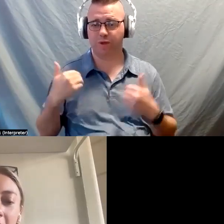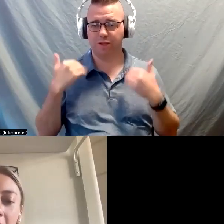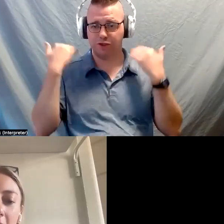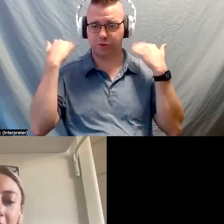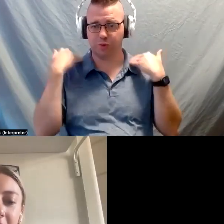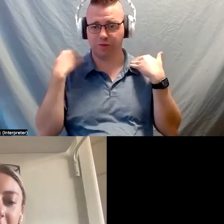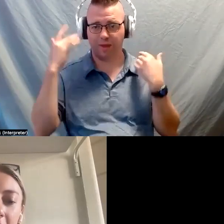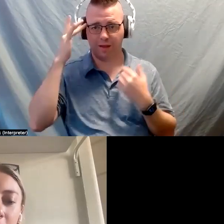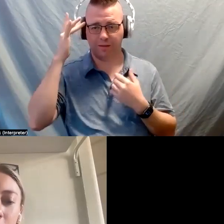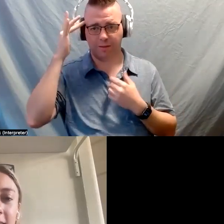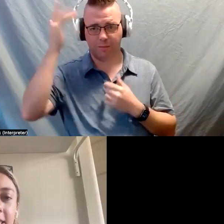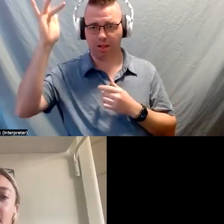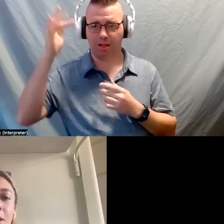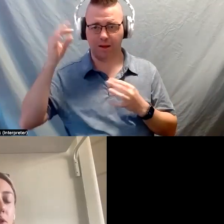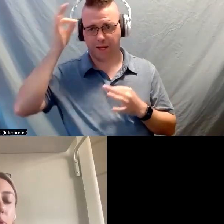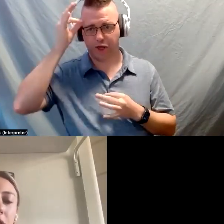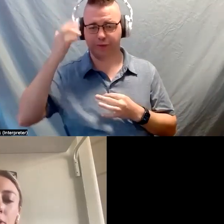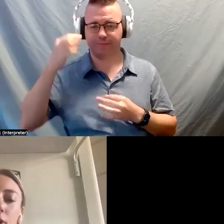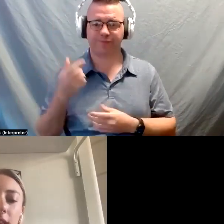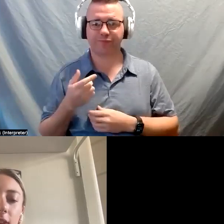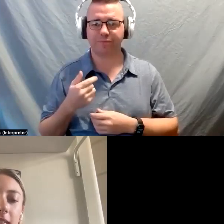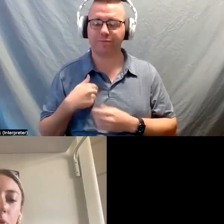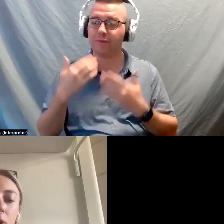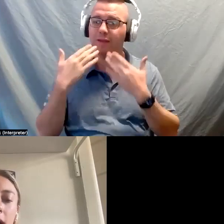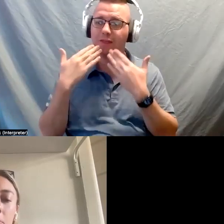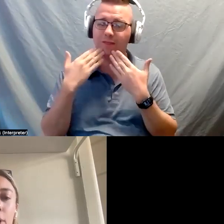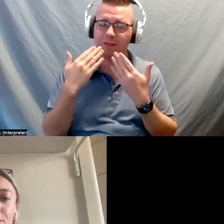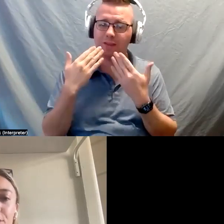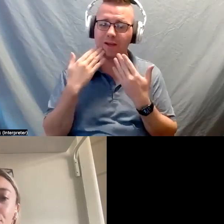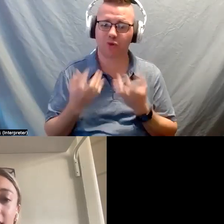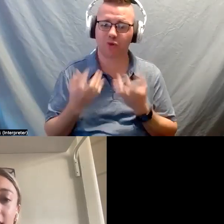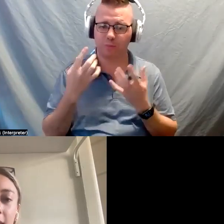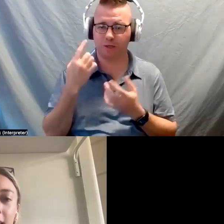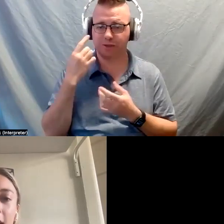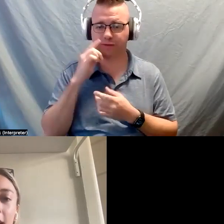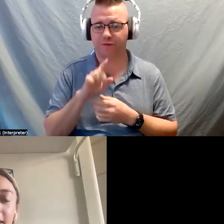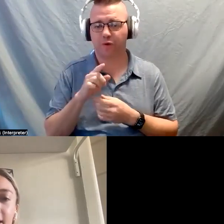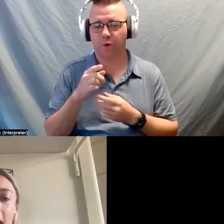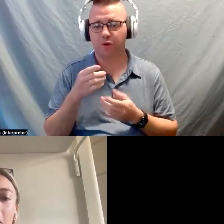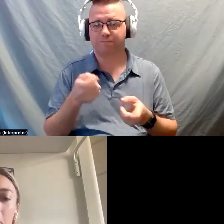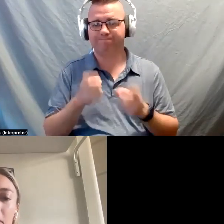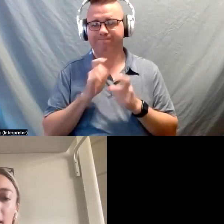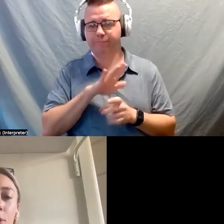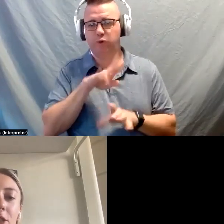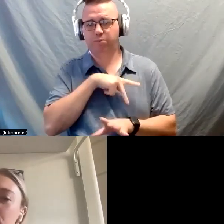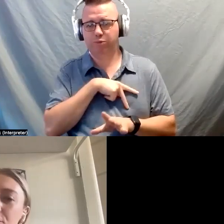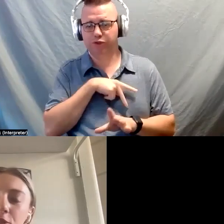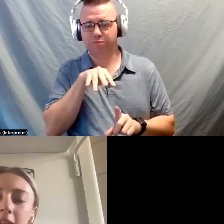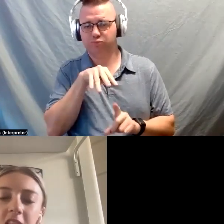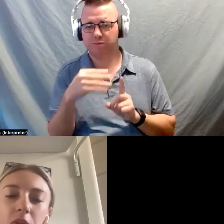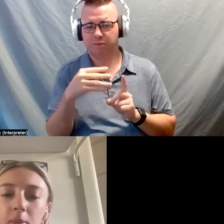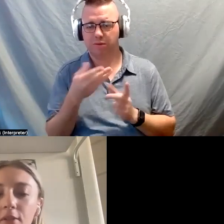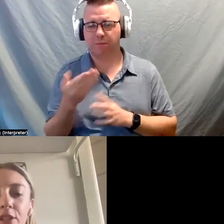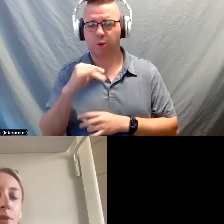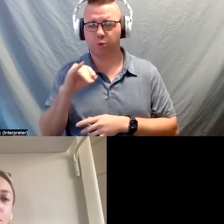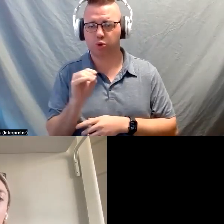hair. And I wanted to say thank you so much for giving us more personal insight and information about Jo